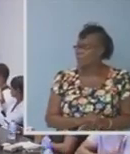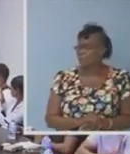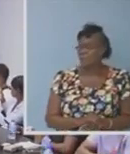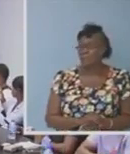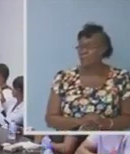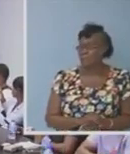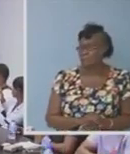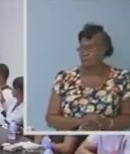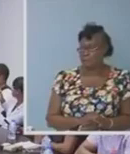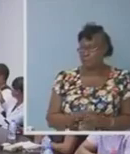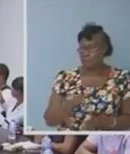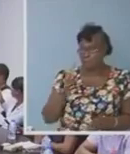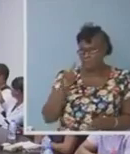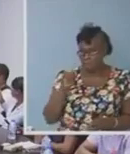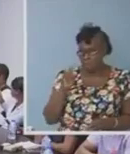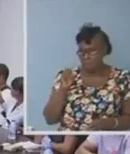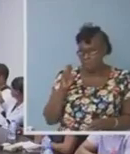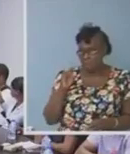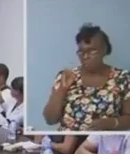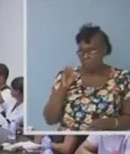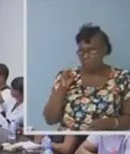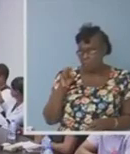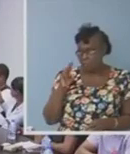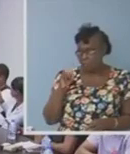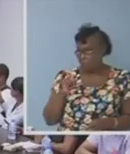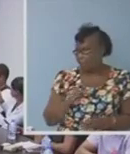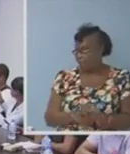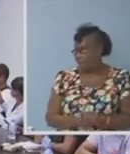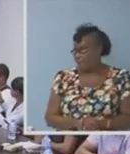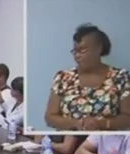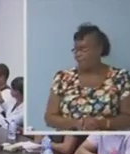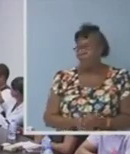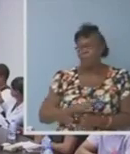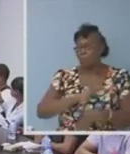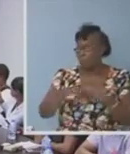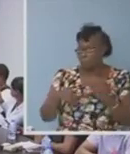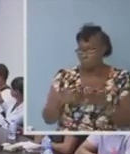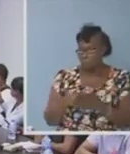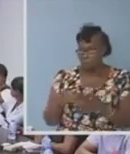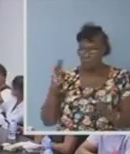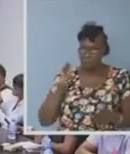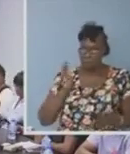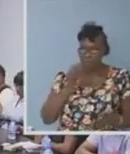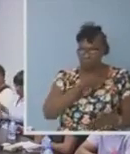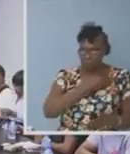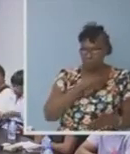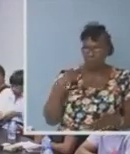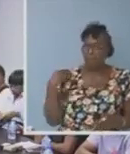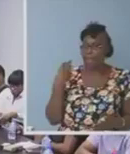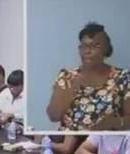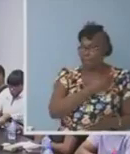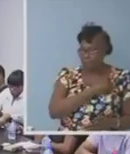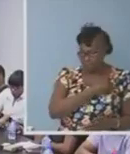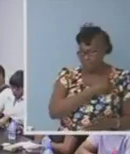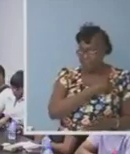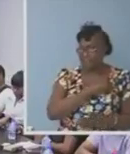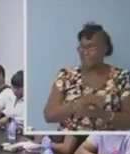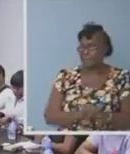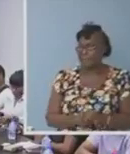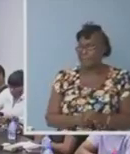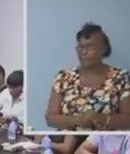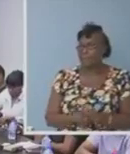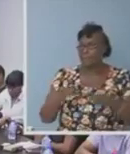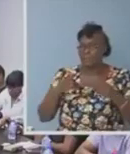position of tourism within the context of Tobago, the board of directors of the Tobago Tourism Agency and the management team, we've had